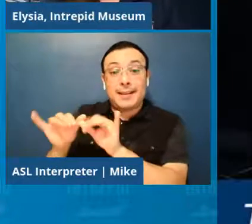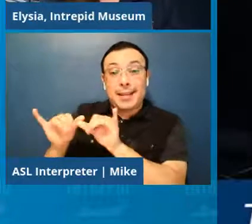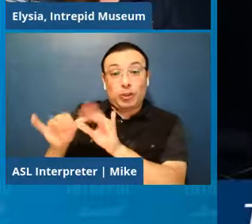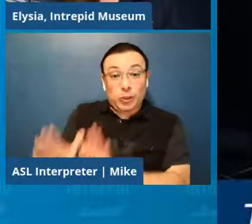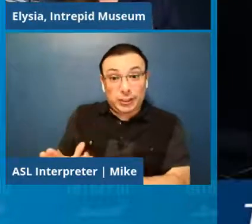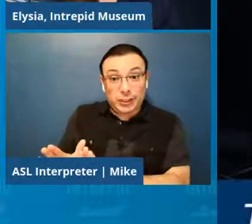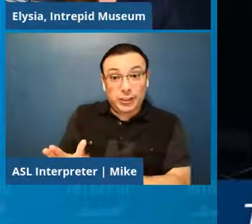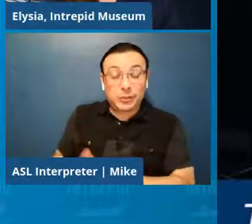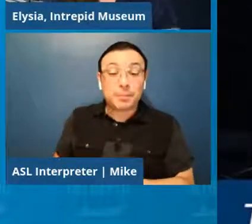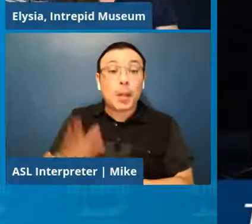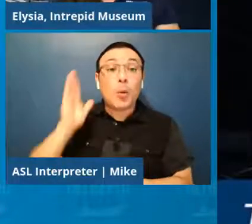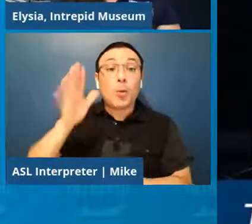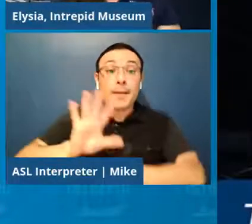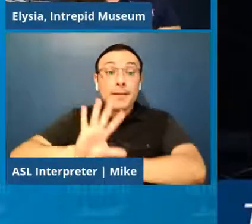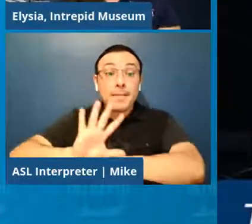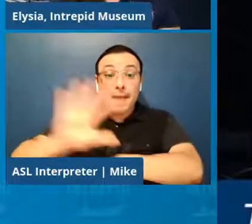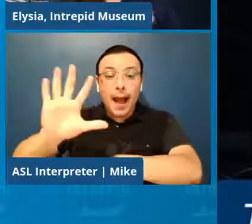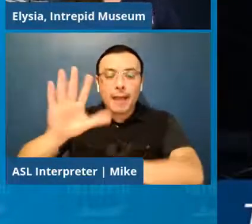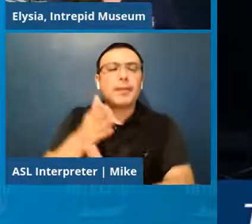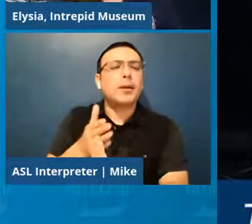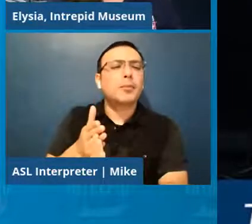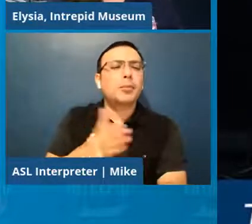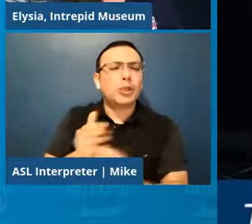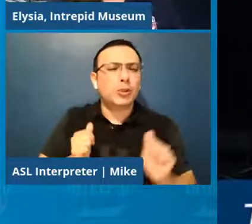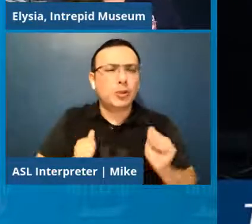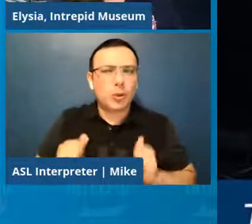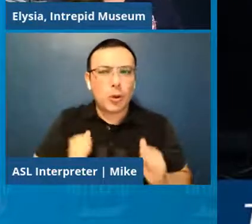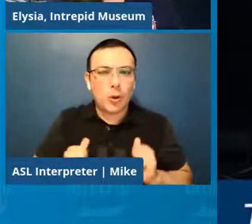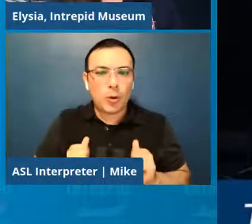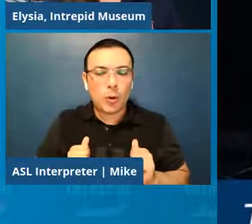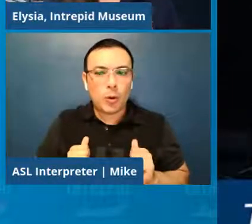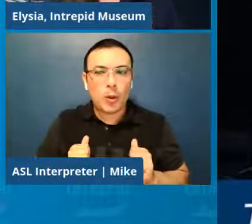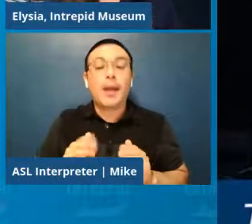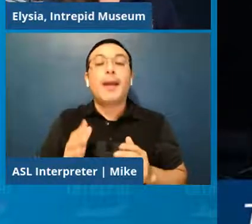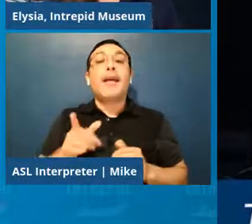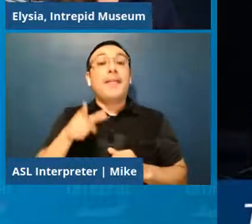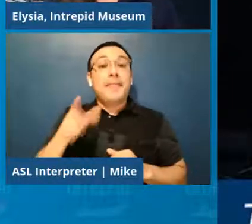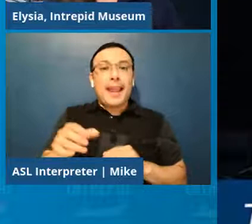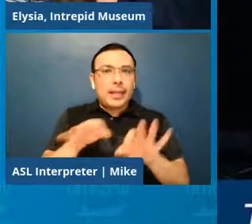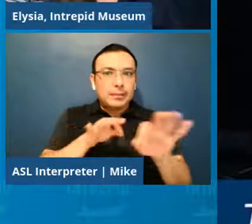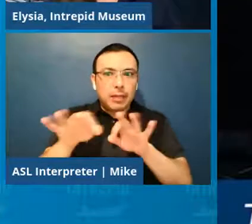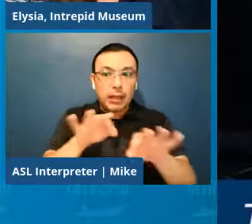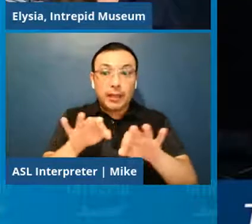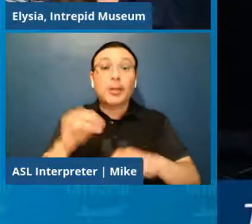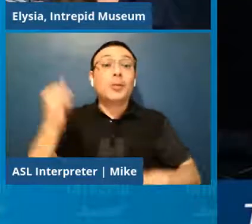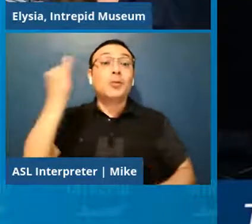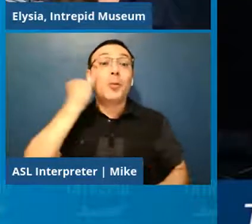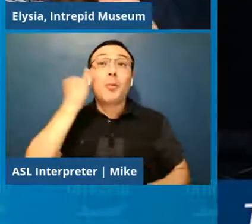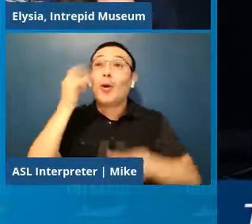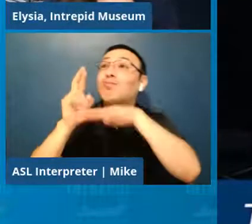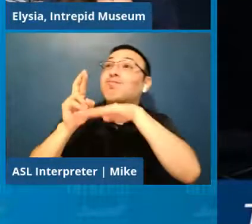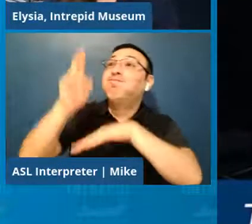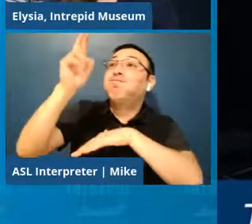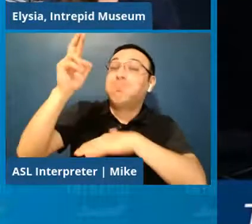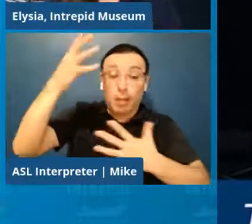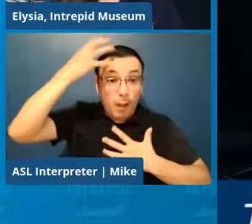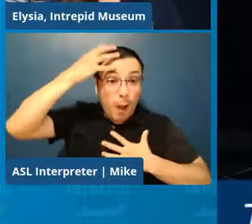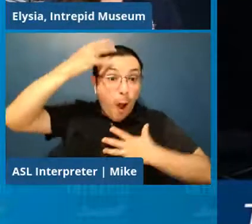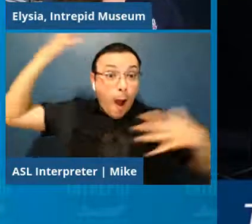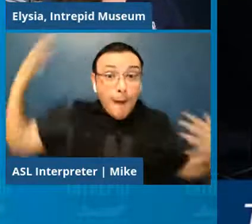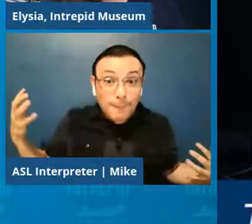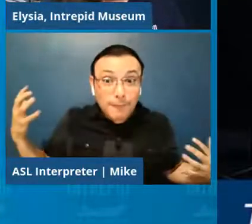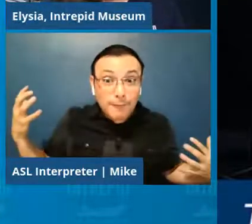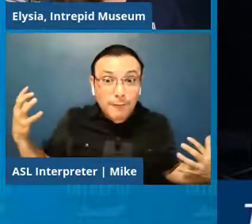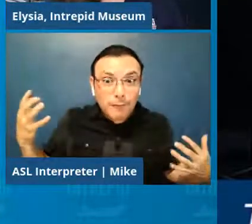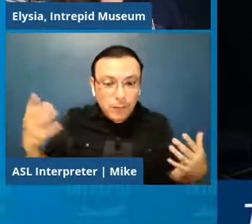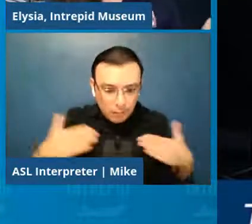our pre-show, where we'll talk all about what would happen to your body in space if you didn't wear a spacesuit. Once again,